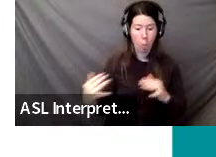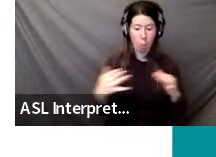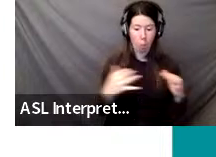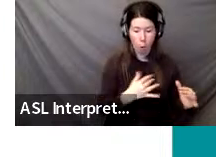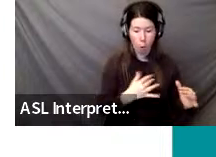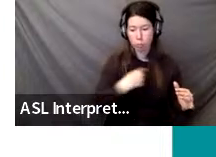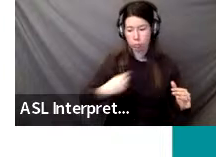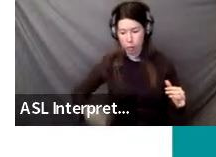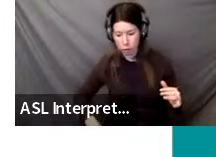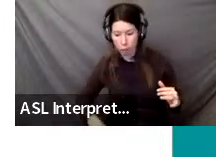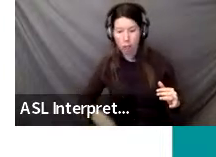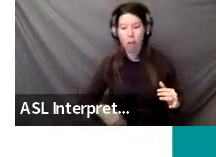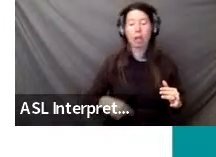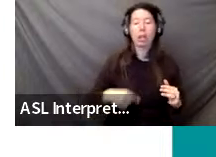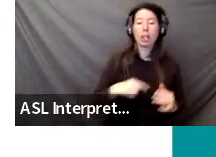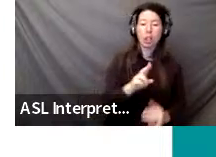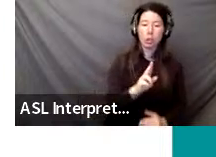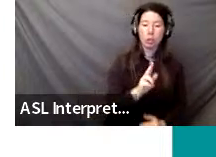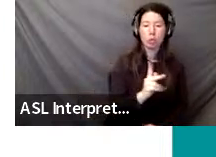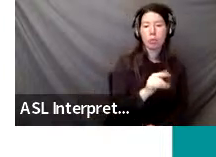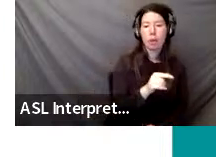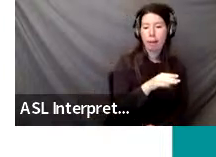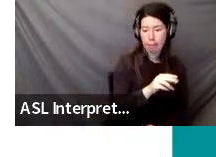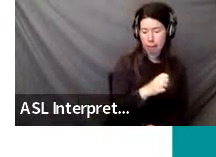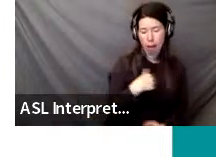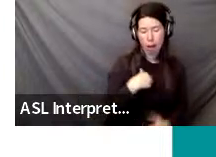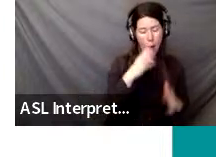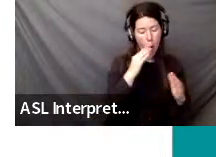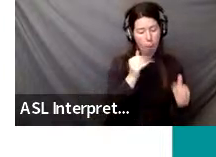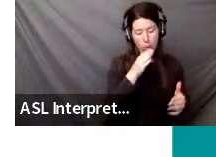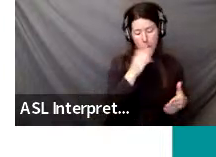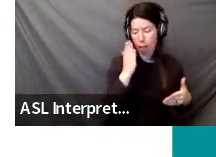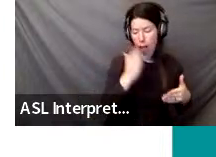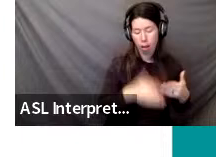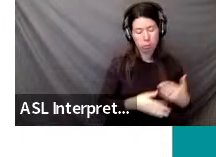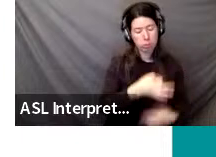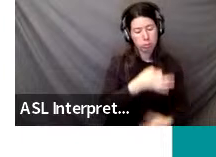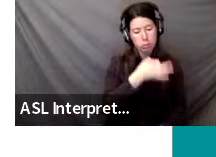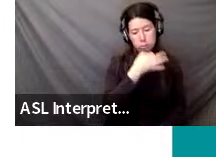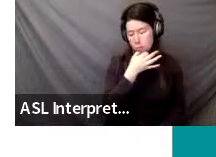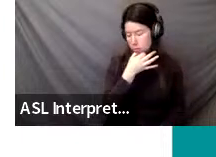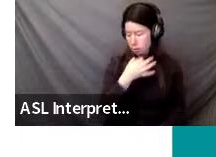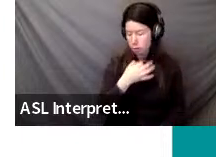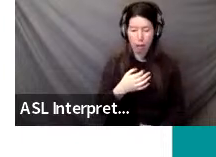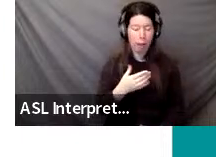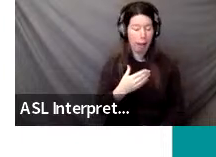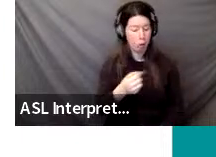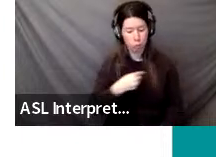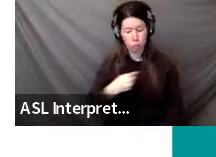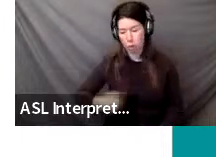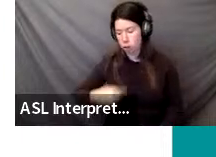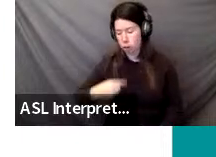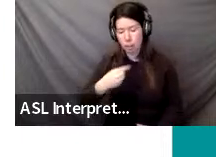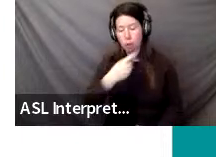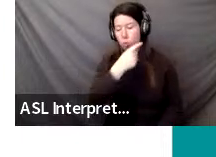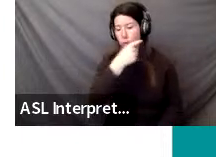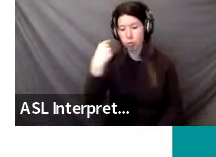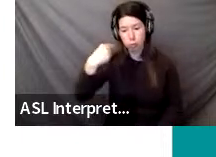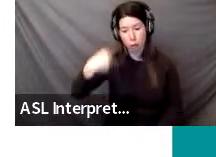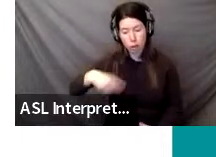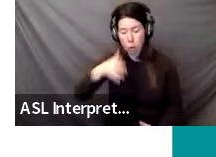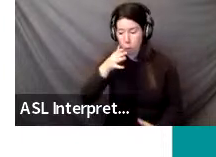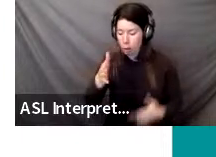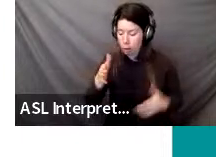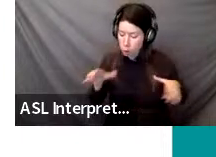and Ukraine. And I hope it will end soon and Russia will do something and Putin will be kicked out